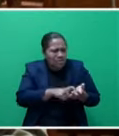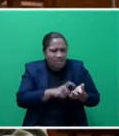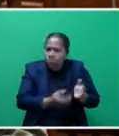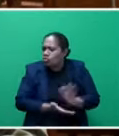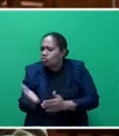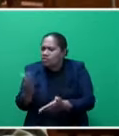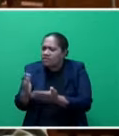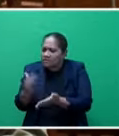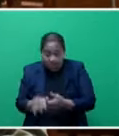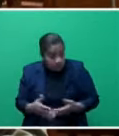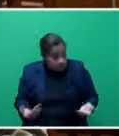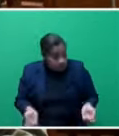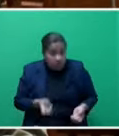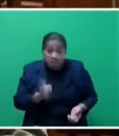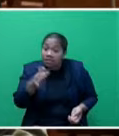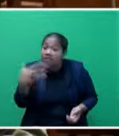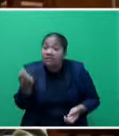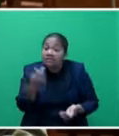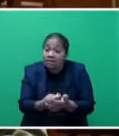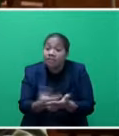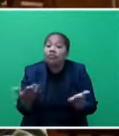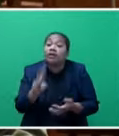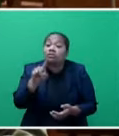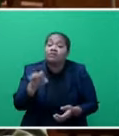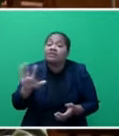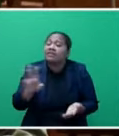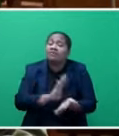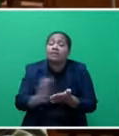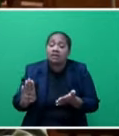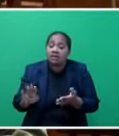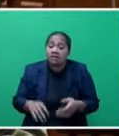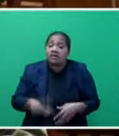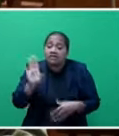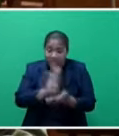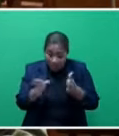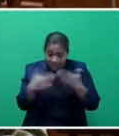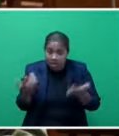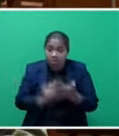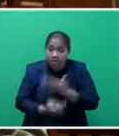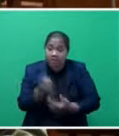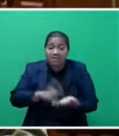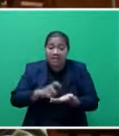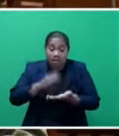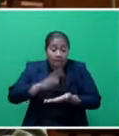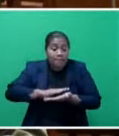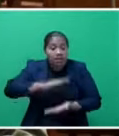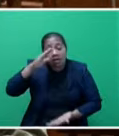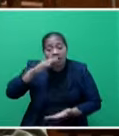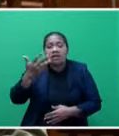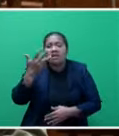Well, if you have the money, where's the 2.5 billion? 5 billion, and now our national debt has gone up to 9 billion. Why don't you